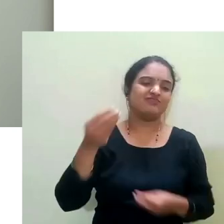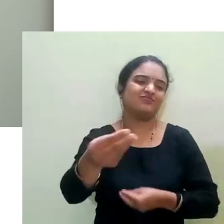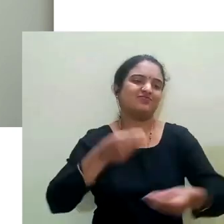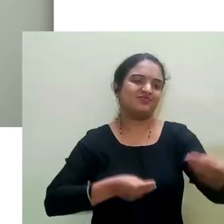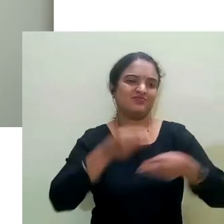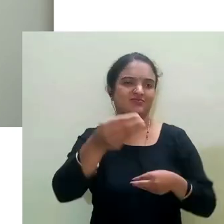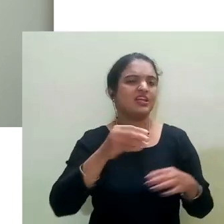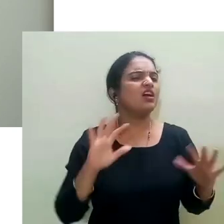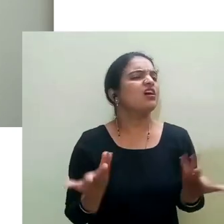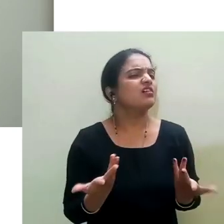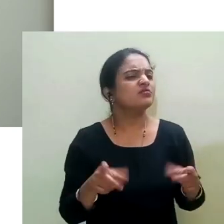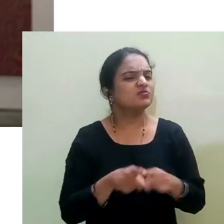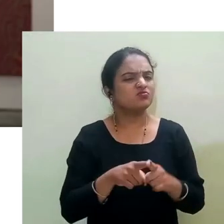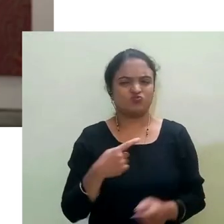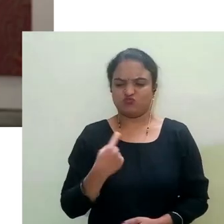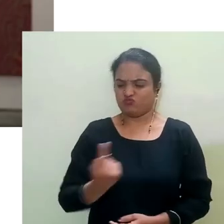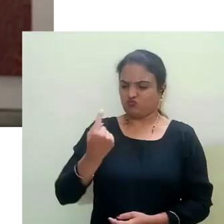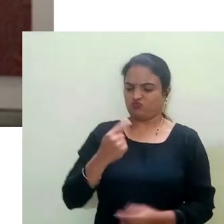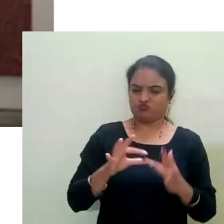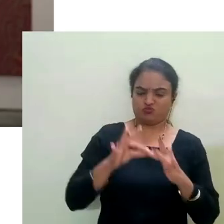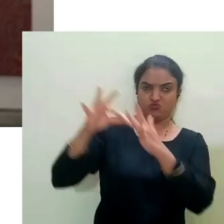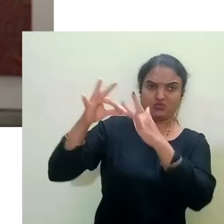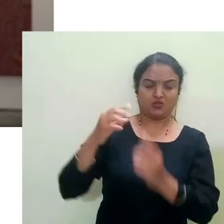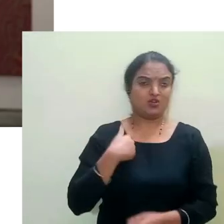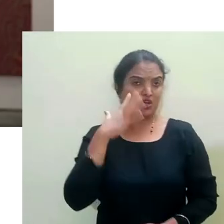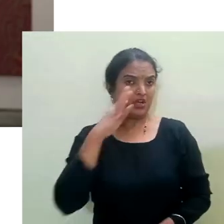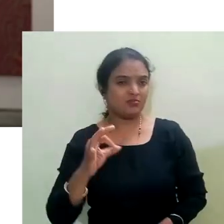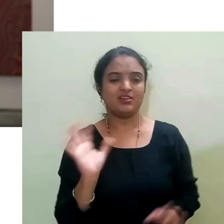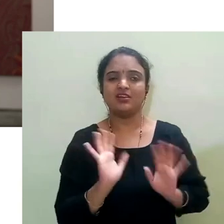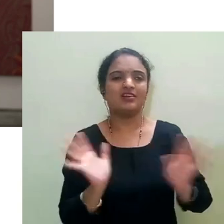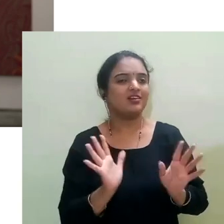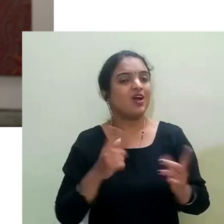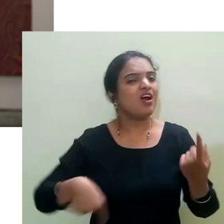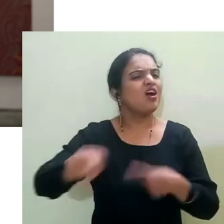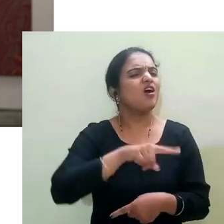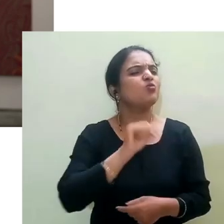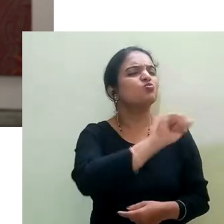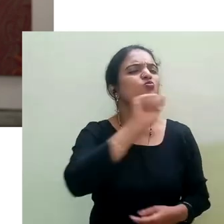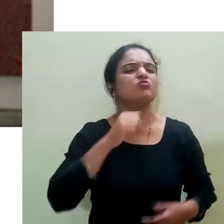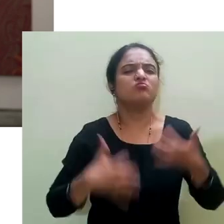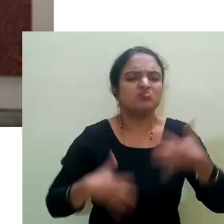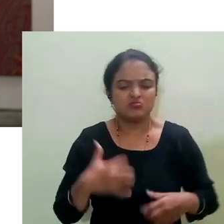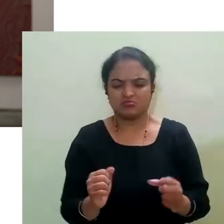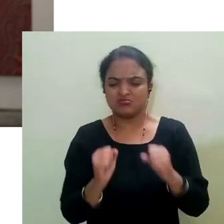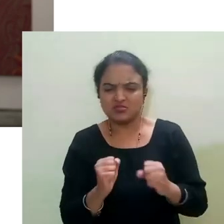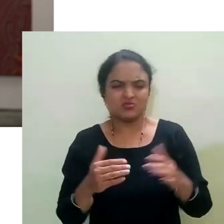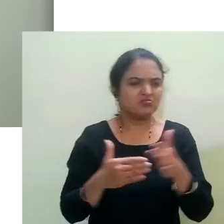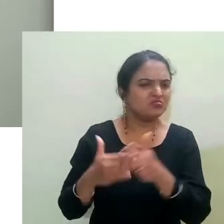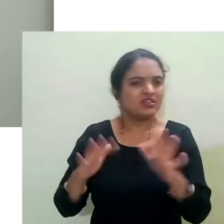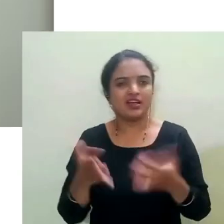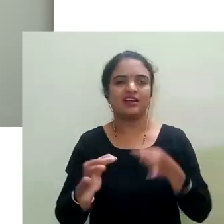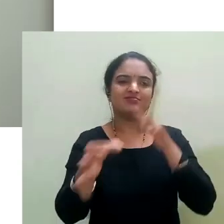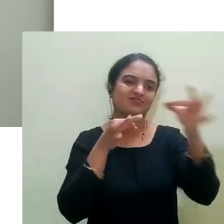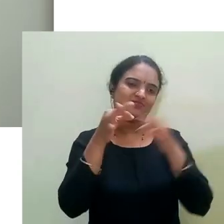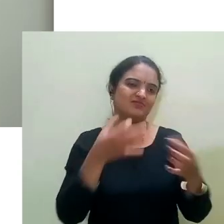platform for multiple voices, not just the dominant ones, but also those that struggle to be heard.